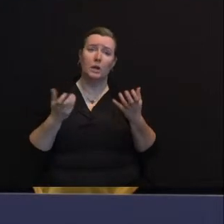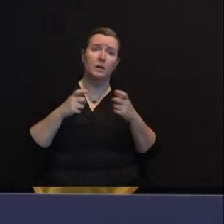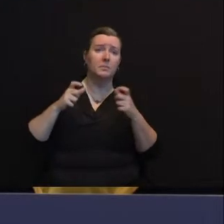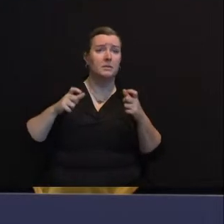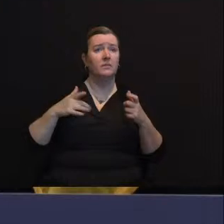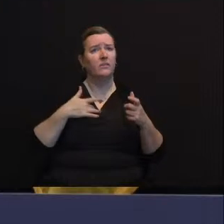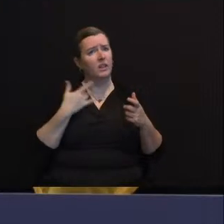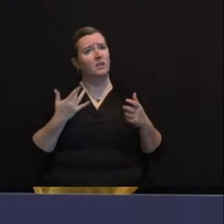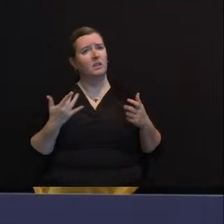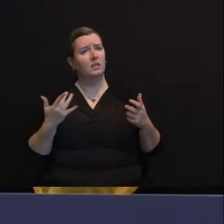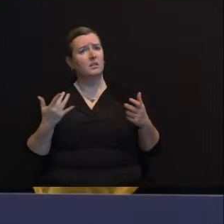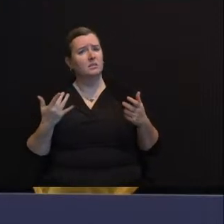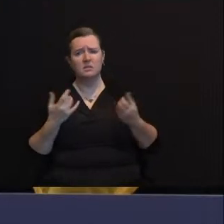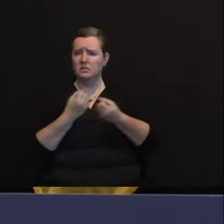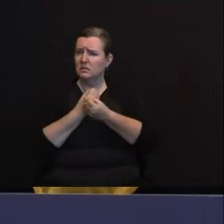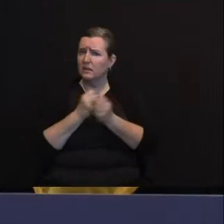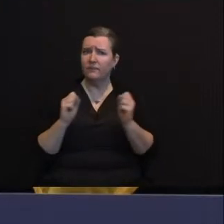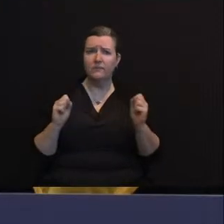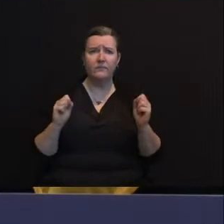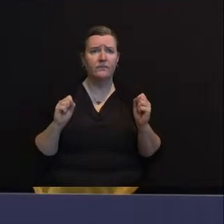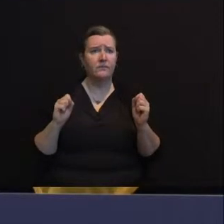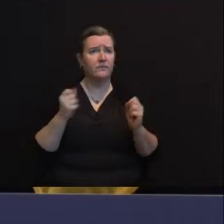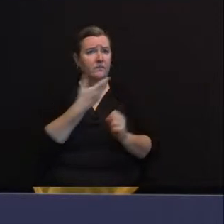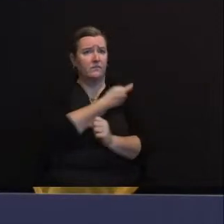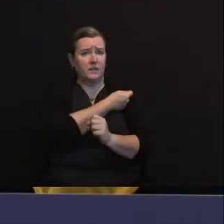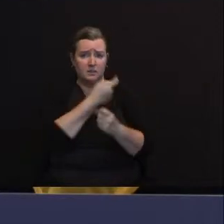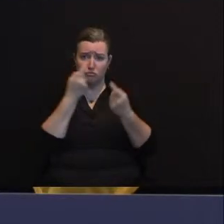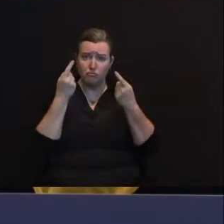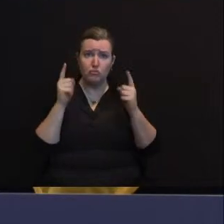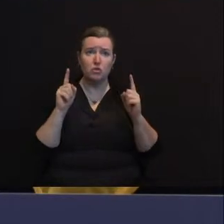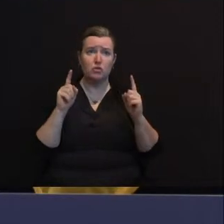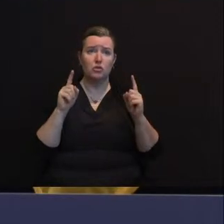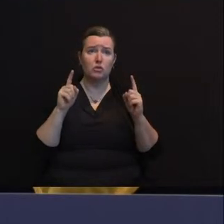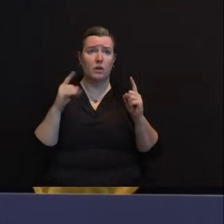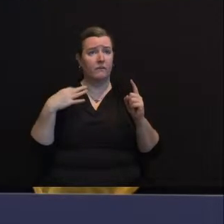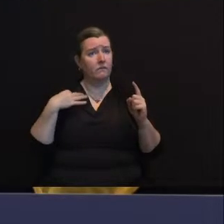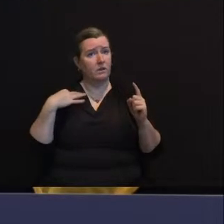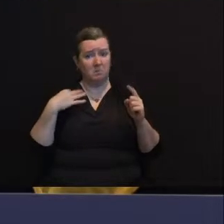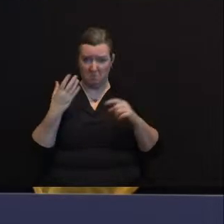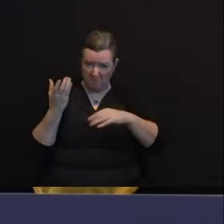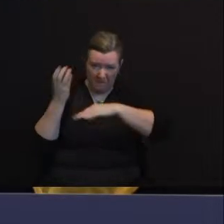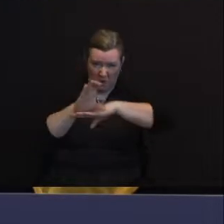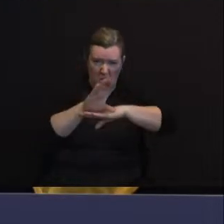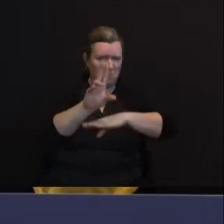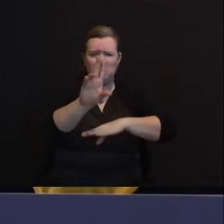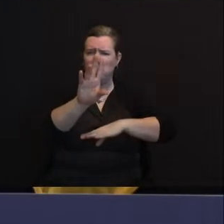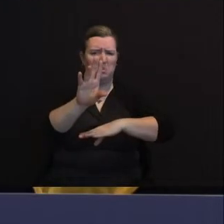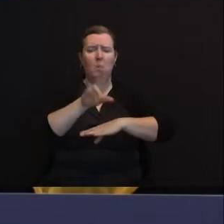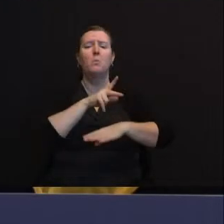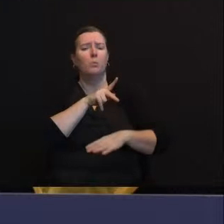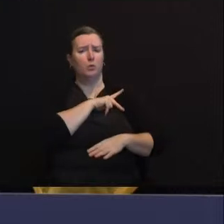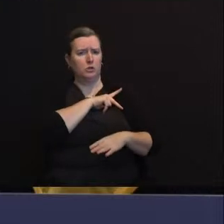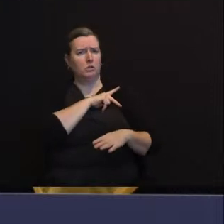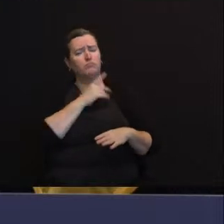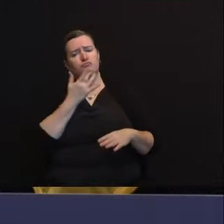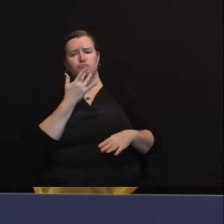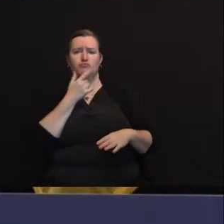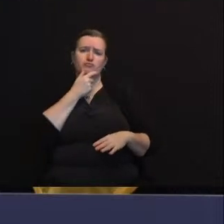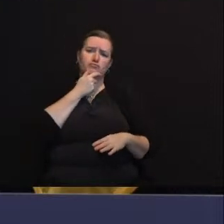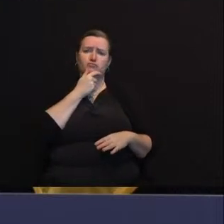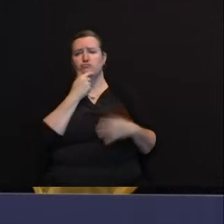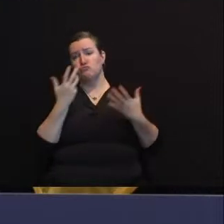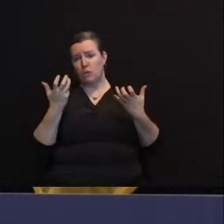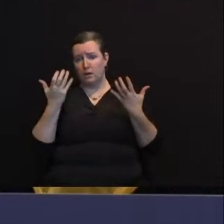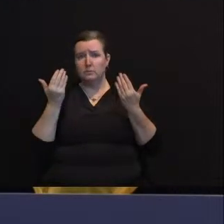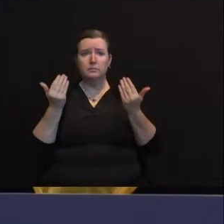safe, efficacious, it works. They come to it of their own free will. That's my personal bias. But secondly, I don't believe this